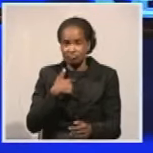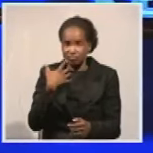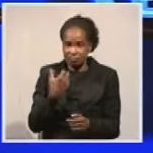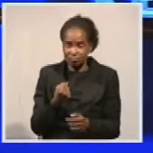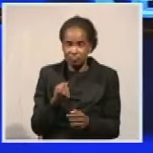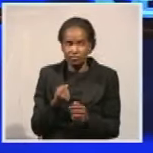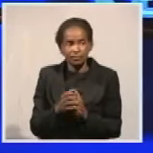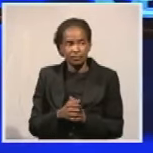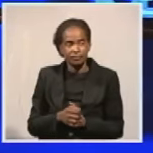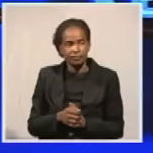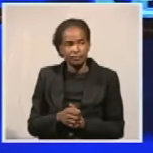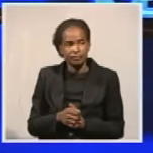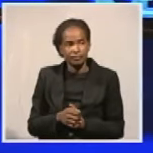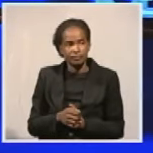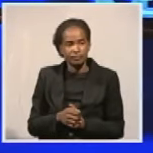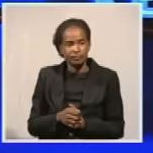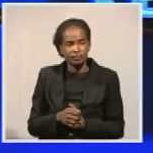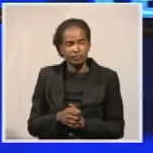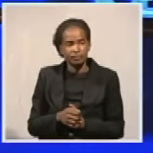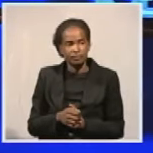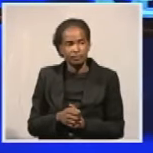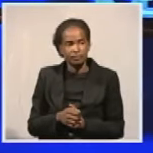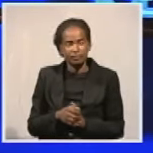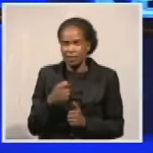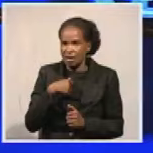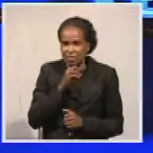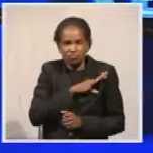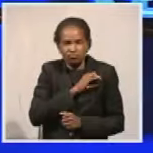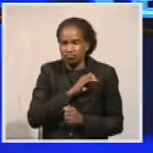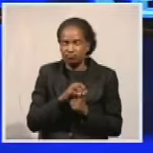I did not feel threatened by anybody.